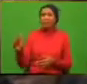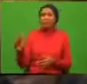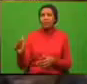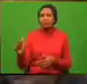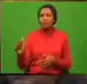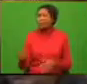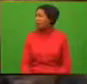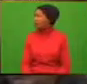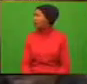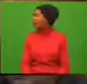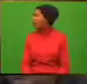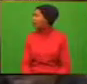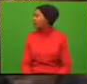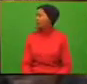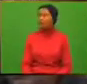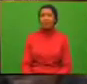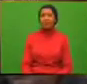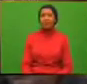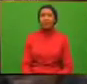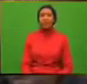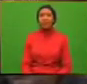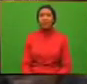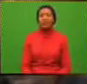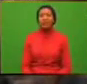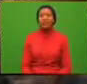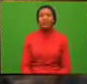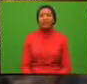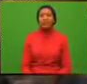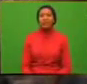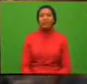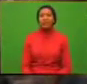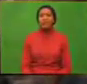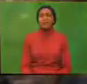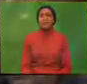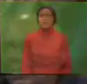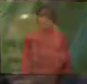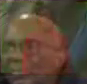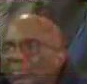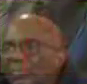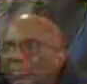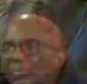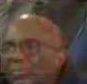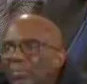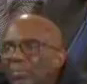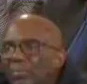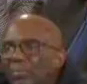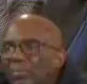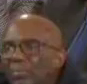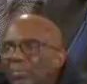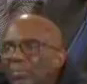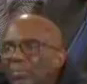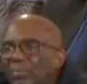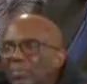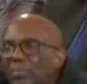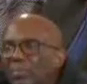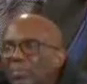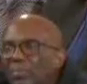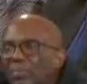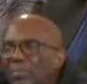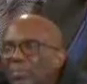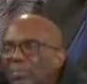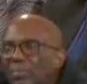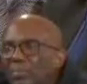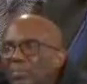This is clear proof that the end of formal apartheid in 1994 did not end the